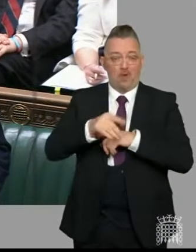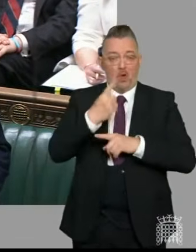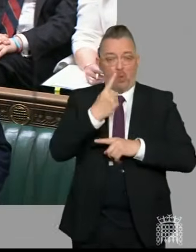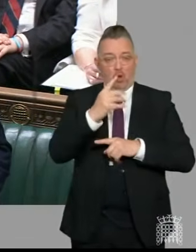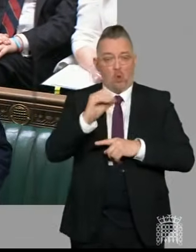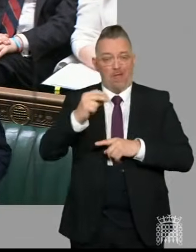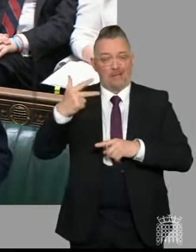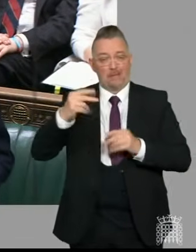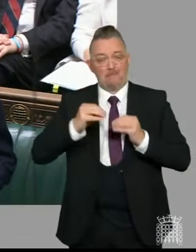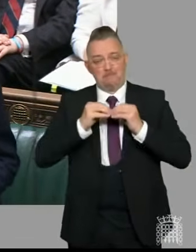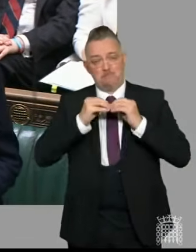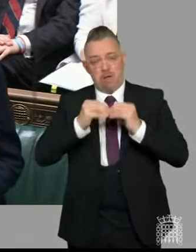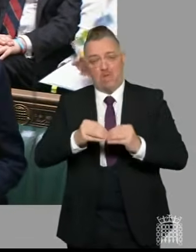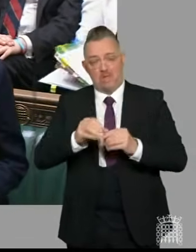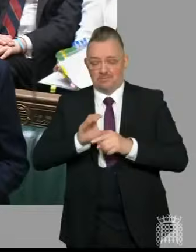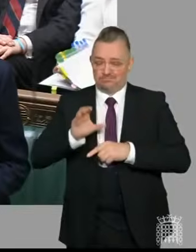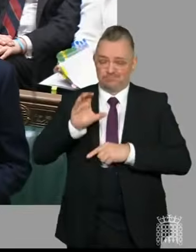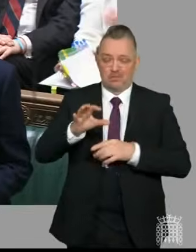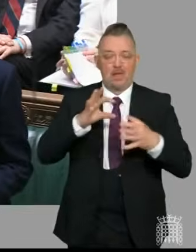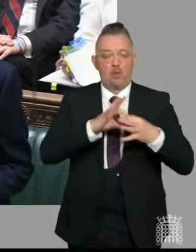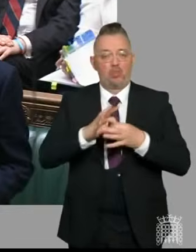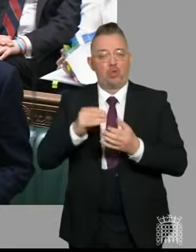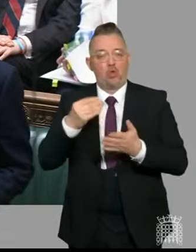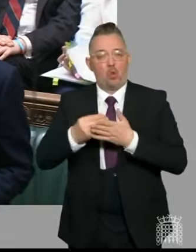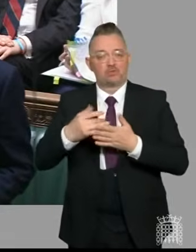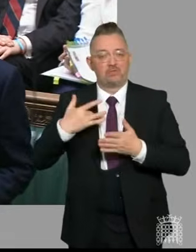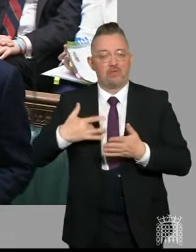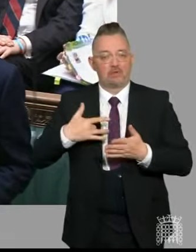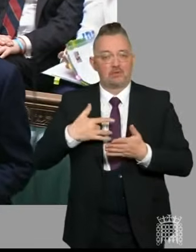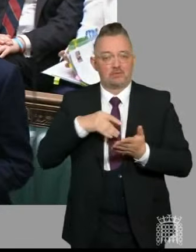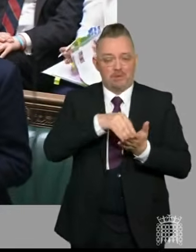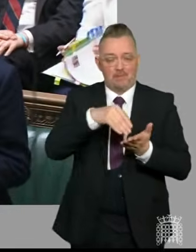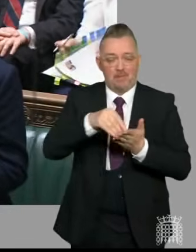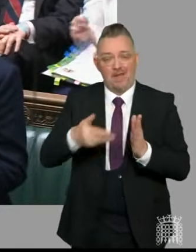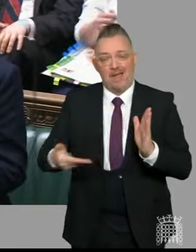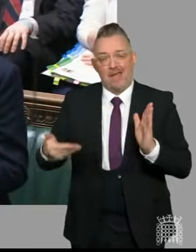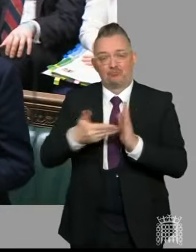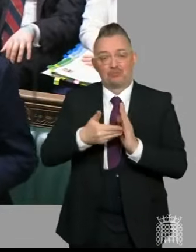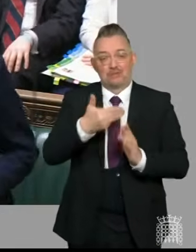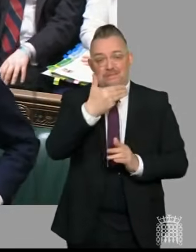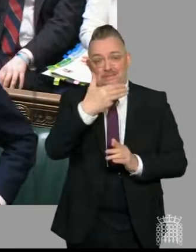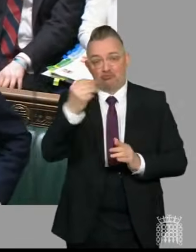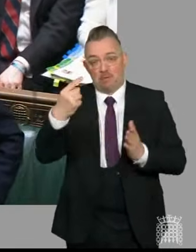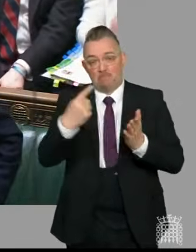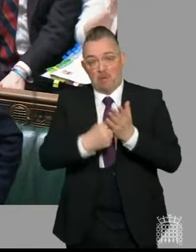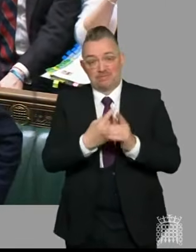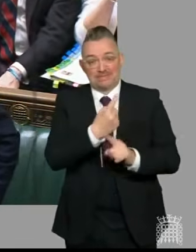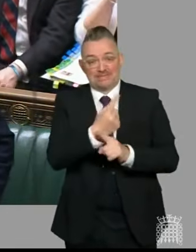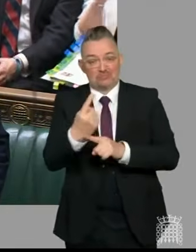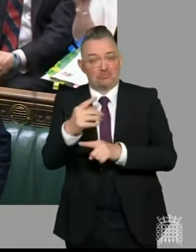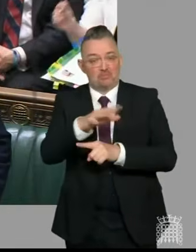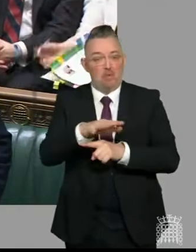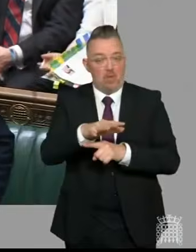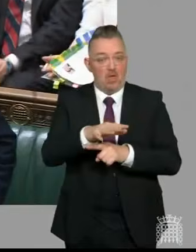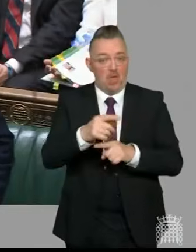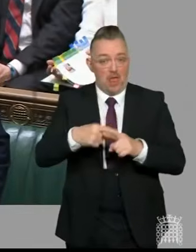extra cost of living payments of £900 last year. The effect of all of that is actually there are